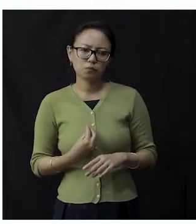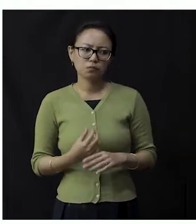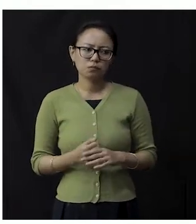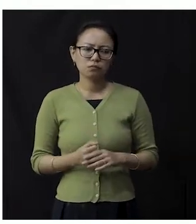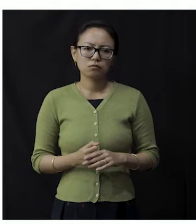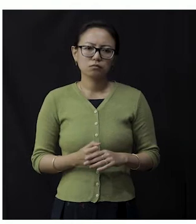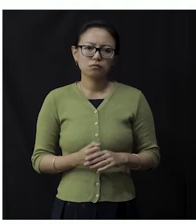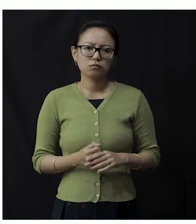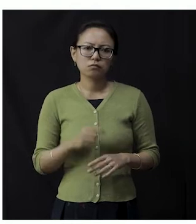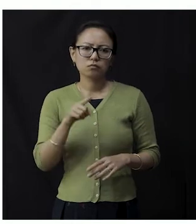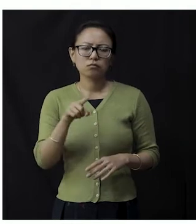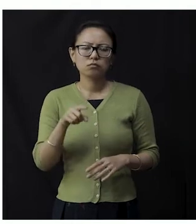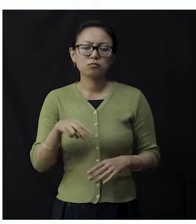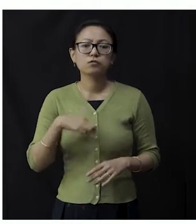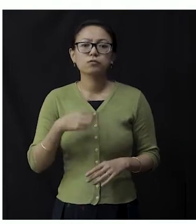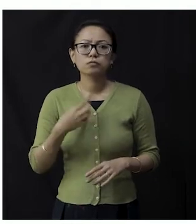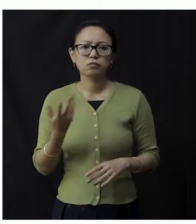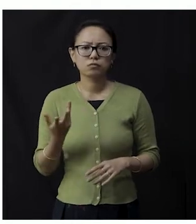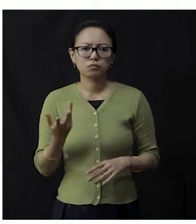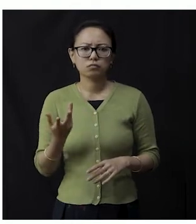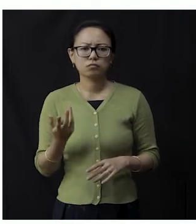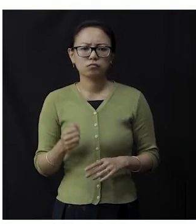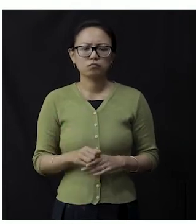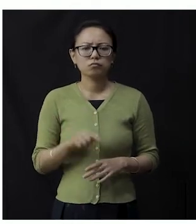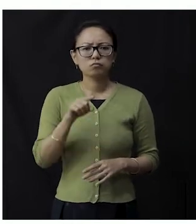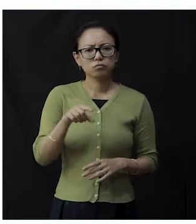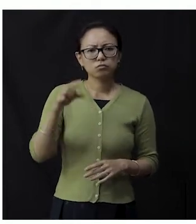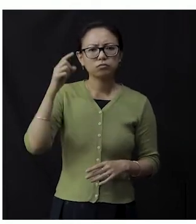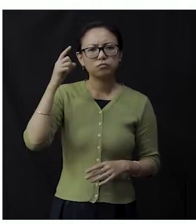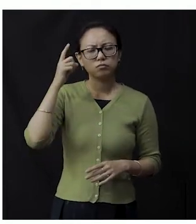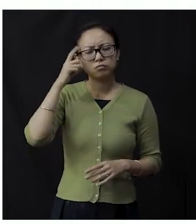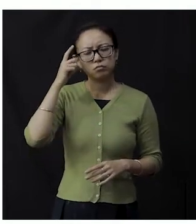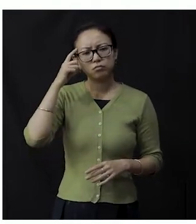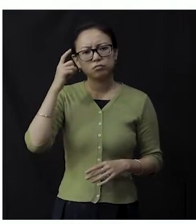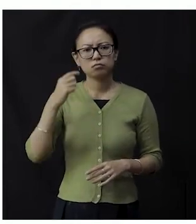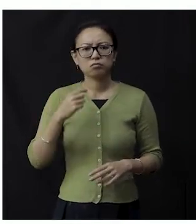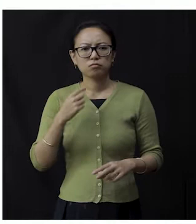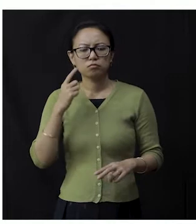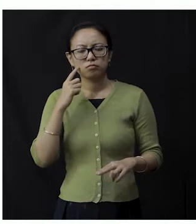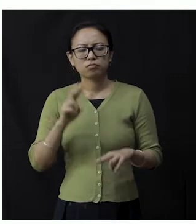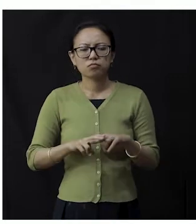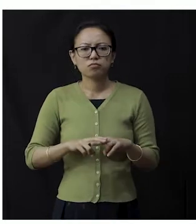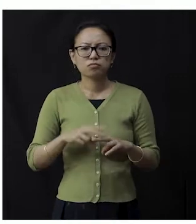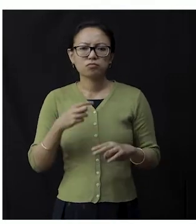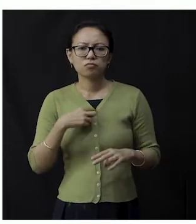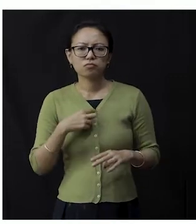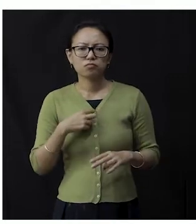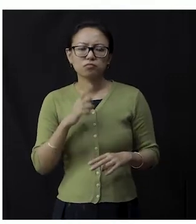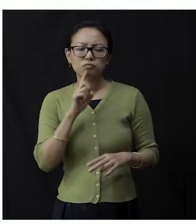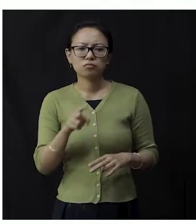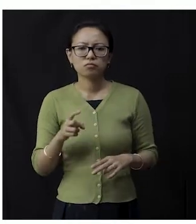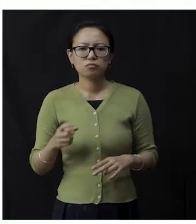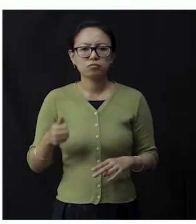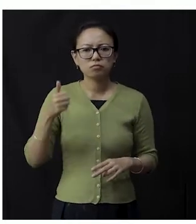good thing on my part also to not smile, to not wish, not greet, not even say